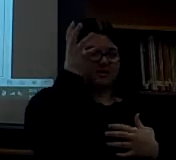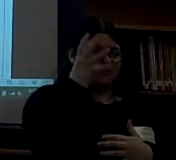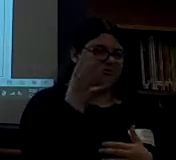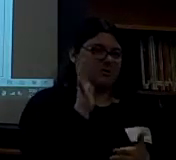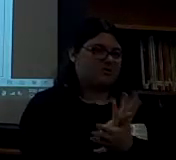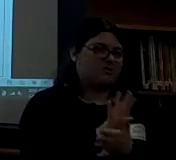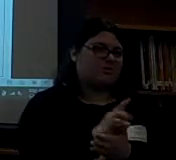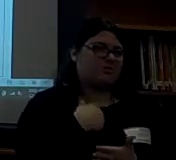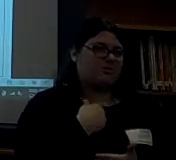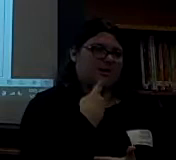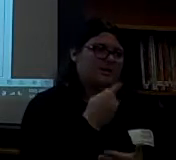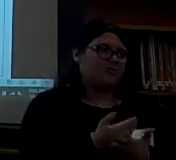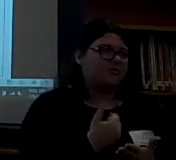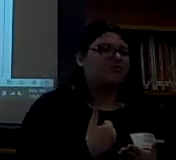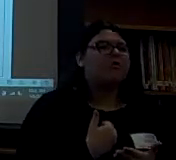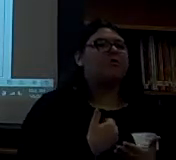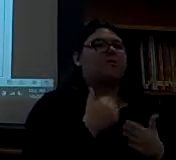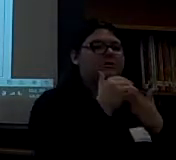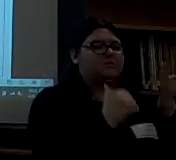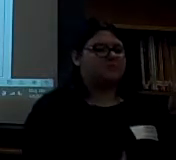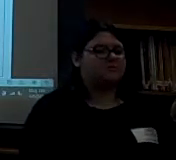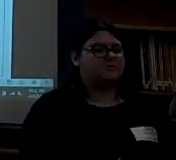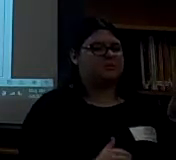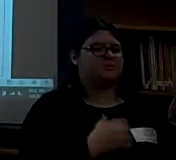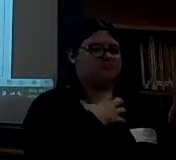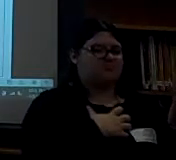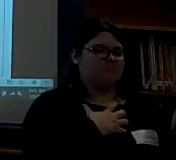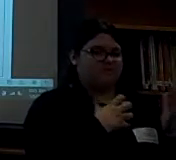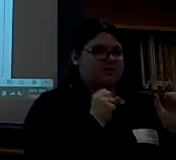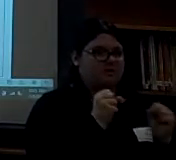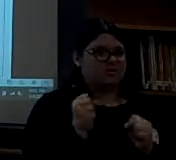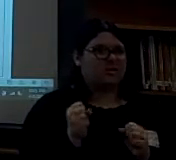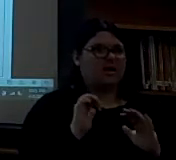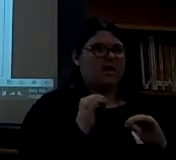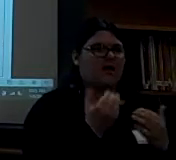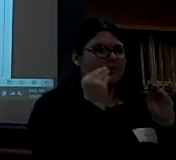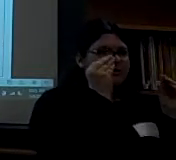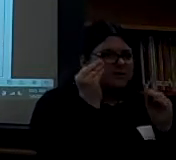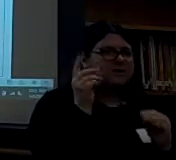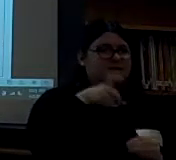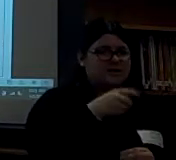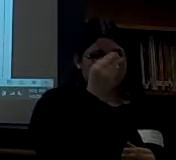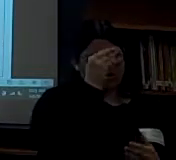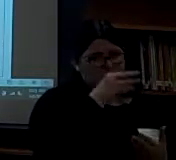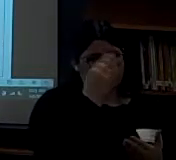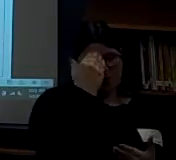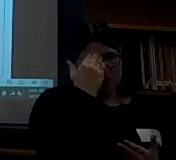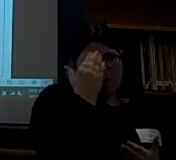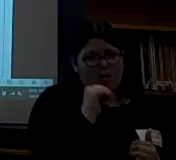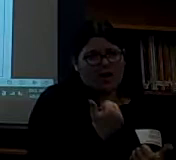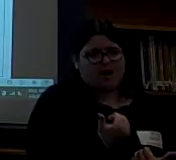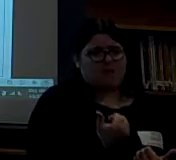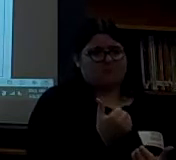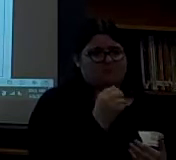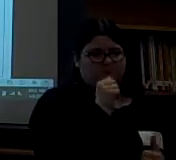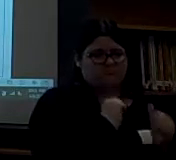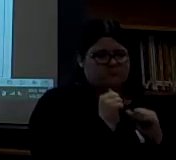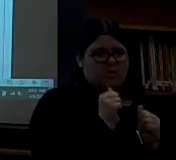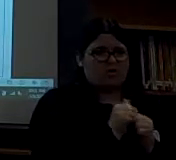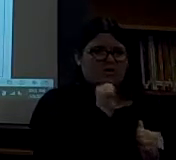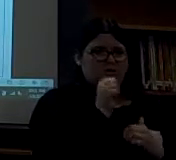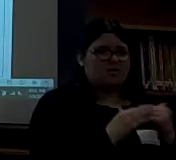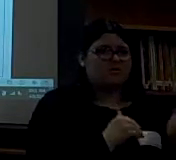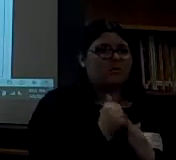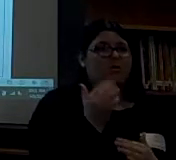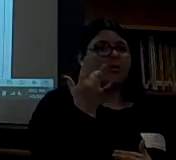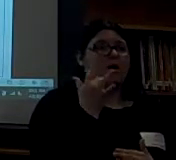list of yuck release strategies and how we teach these to kids, because they absolutely do need to know how to deal with discomfort, because if not, they run